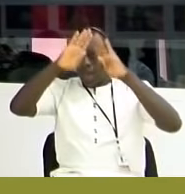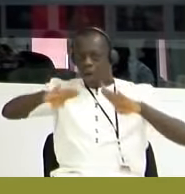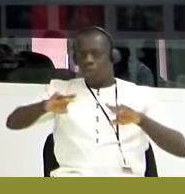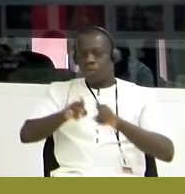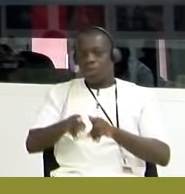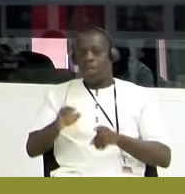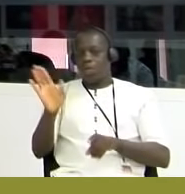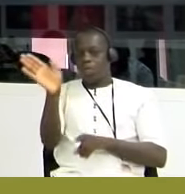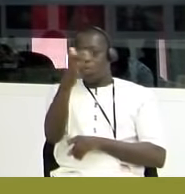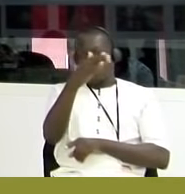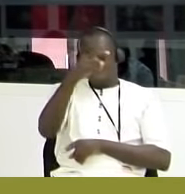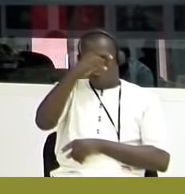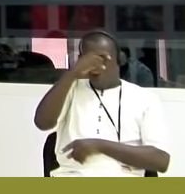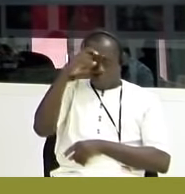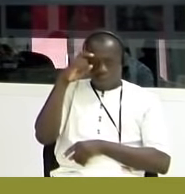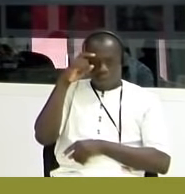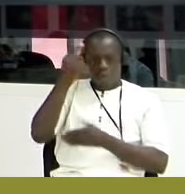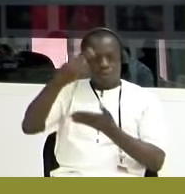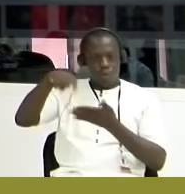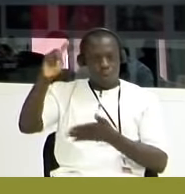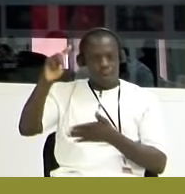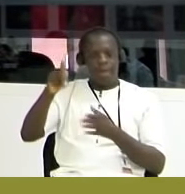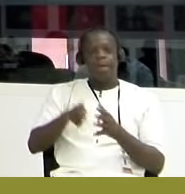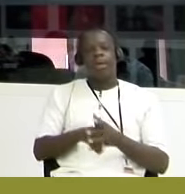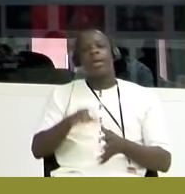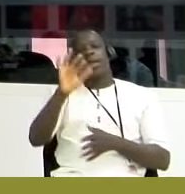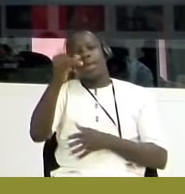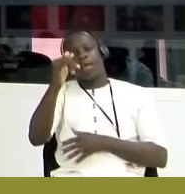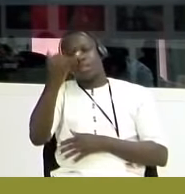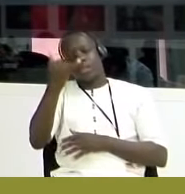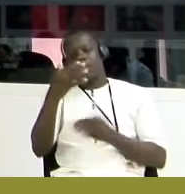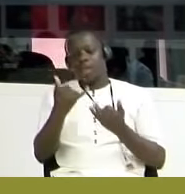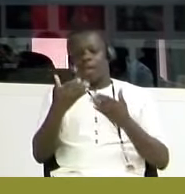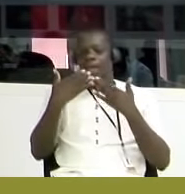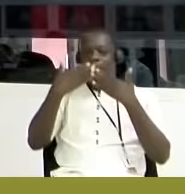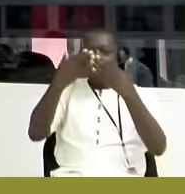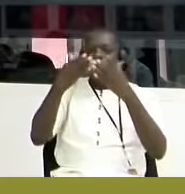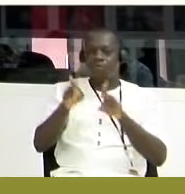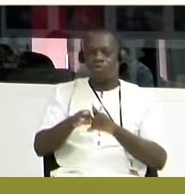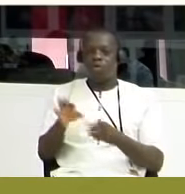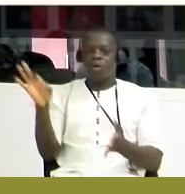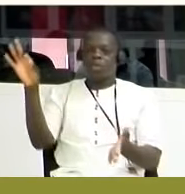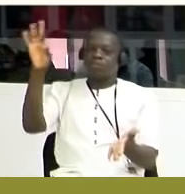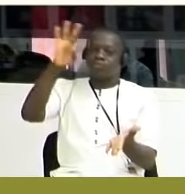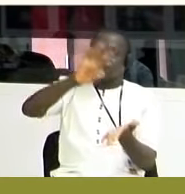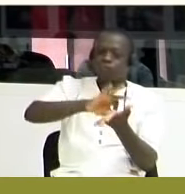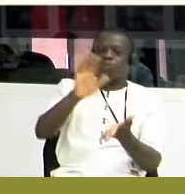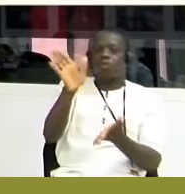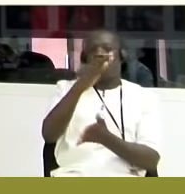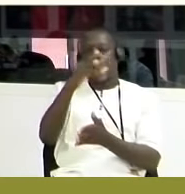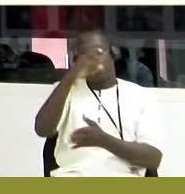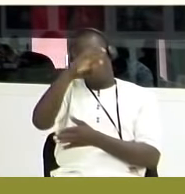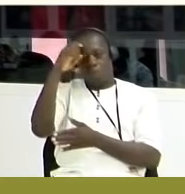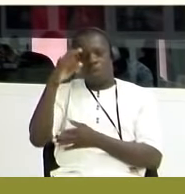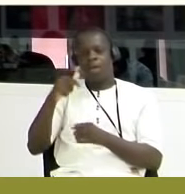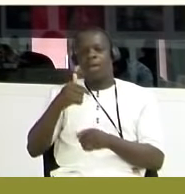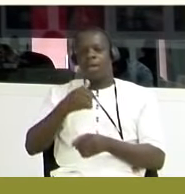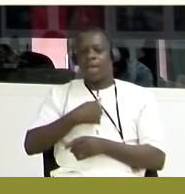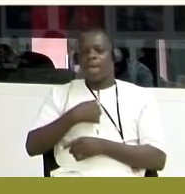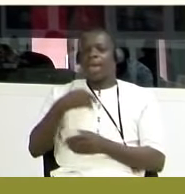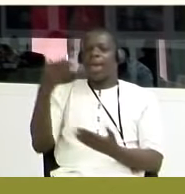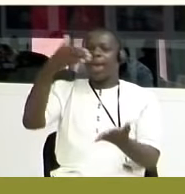us about that journey to work? Yes, I arrived at GTTI, it was 7:45 in the